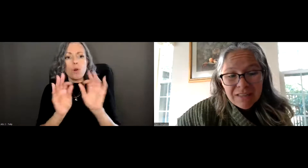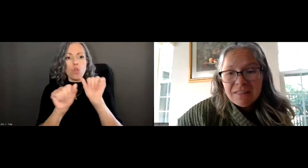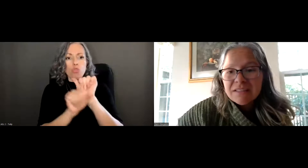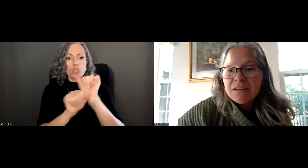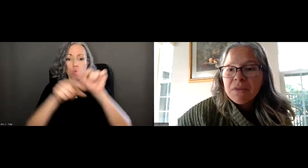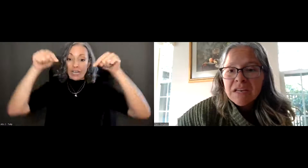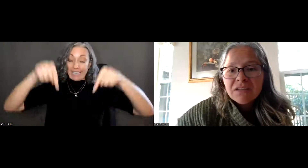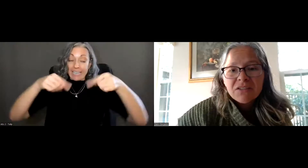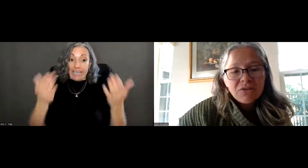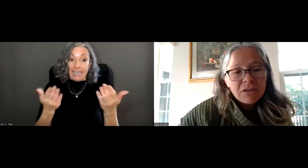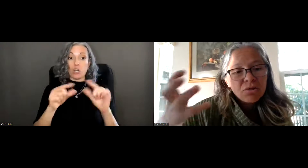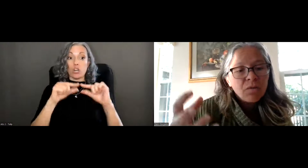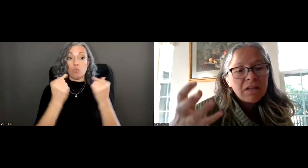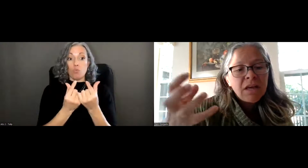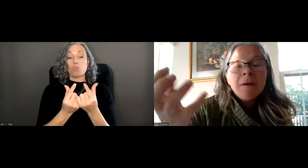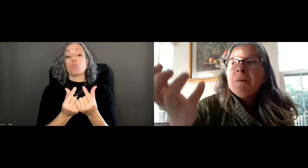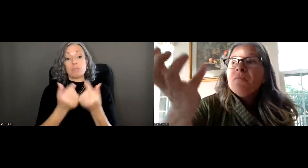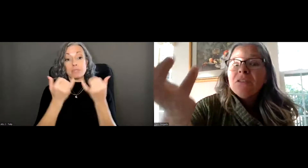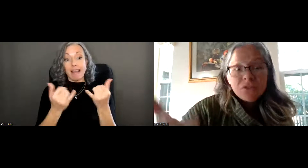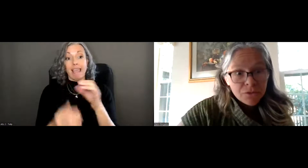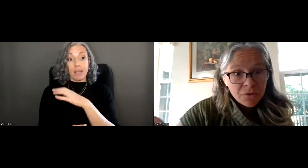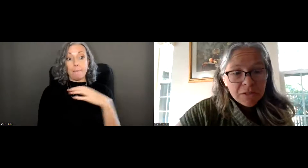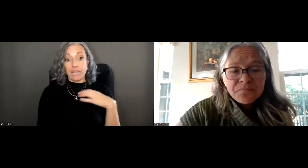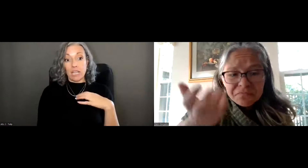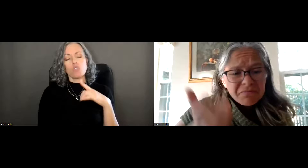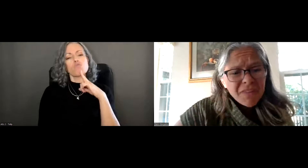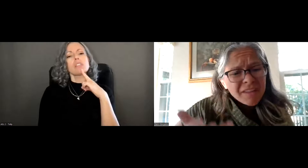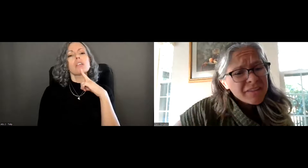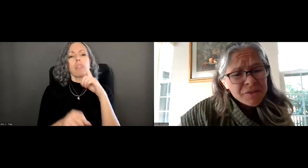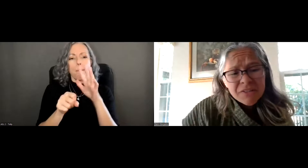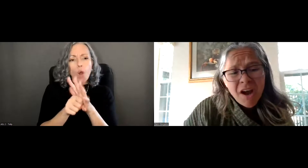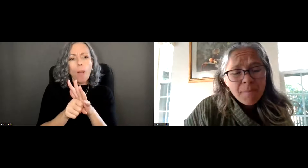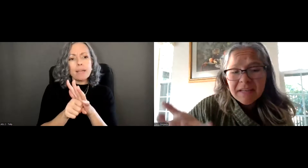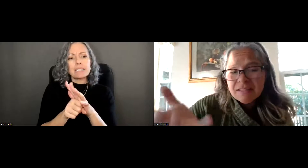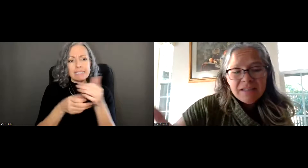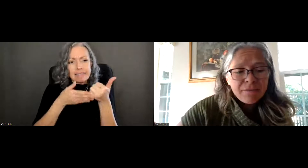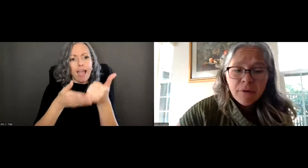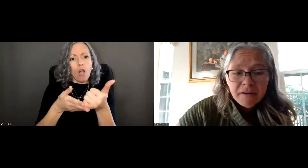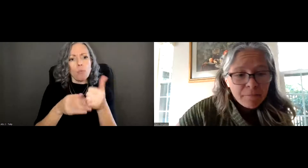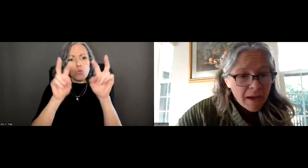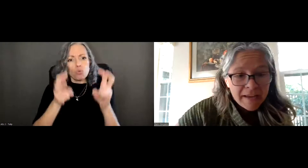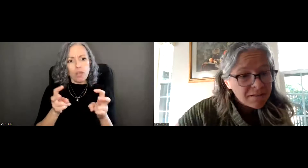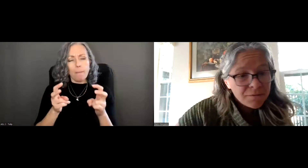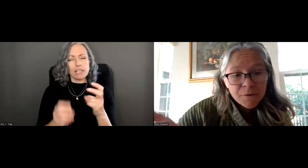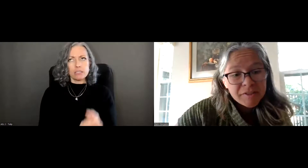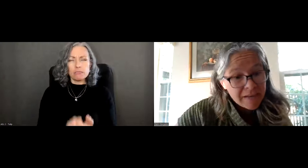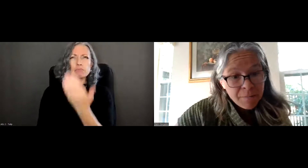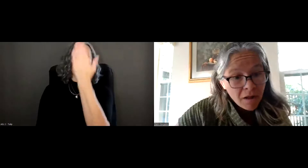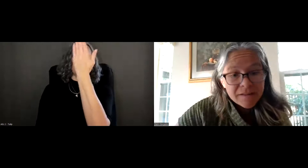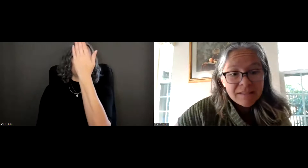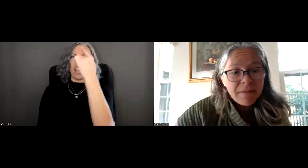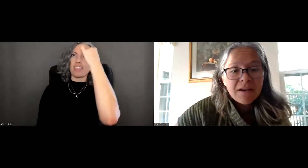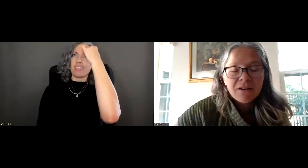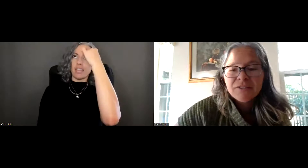is doing, that this committee is doing, to really ensure that those topics stay front of mind for